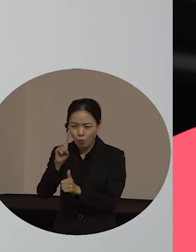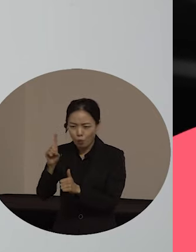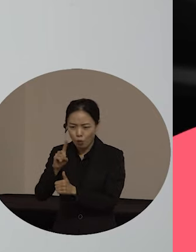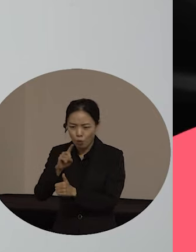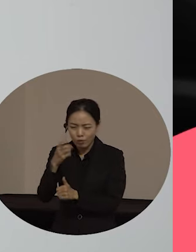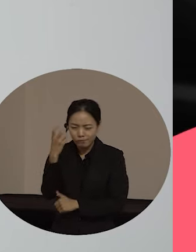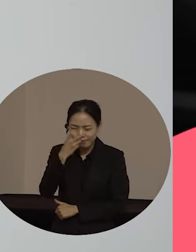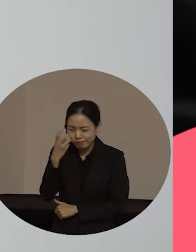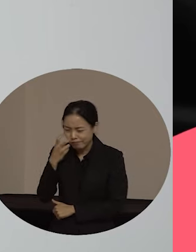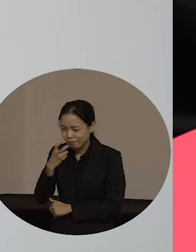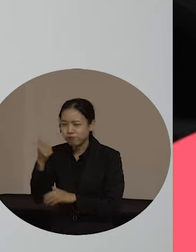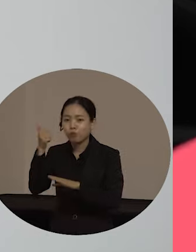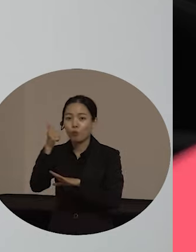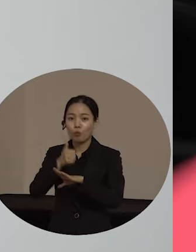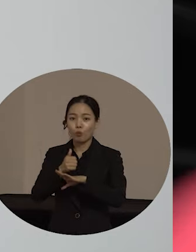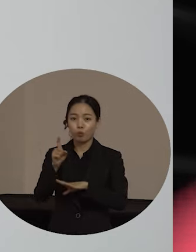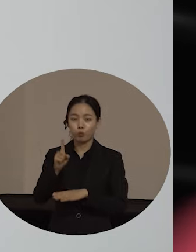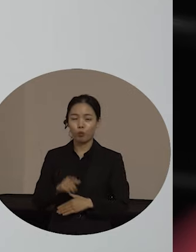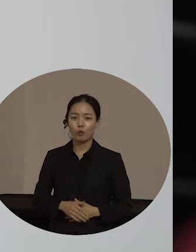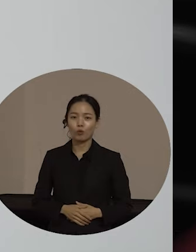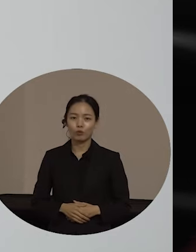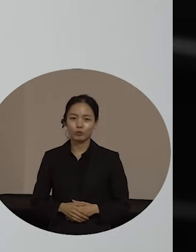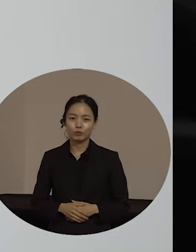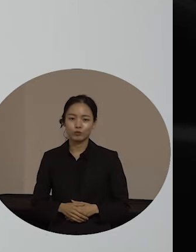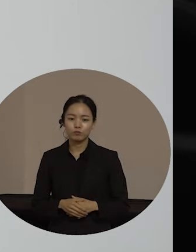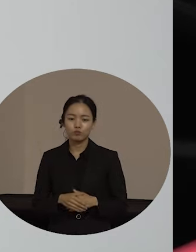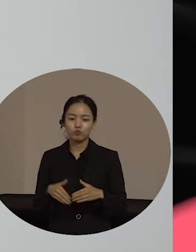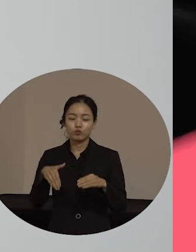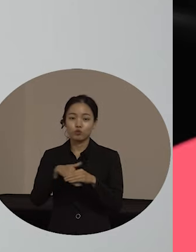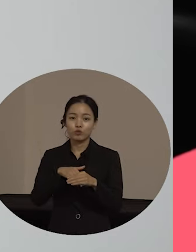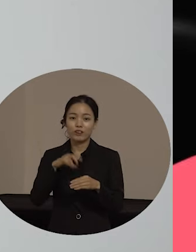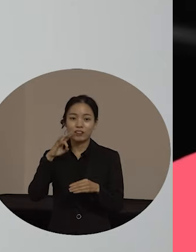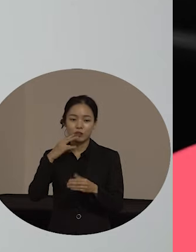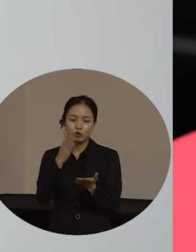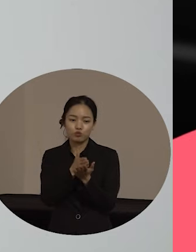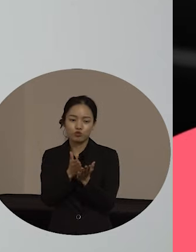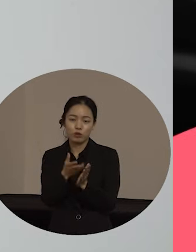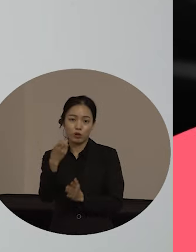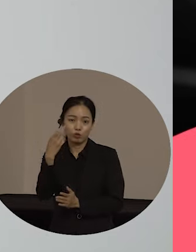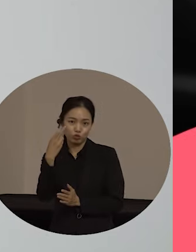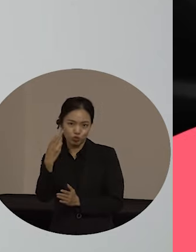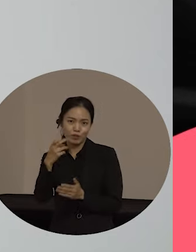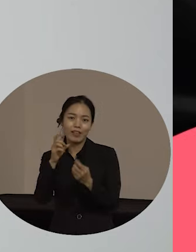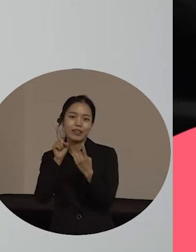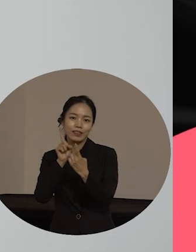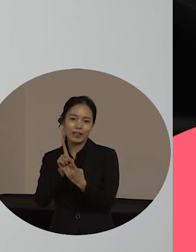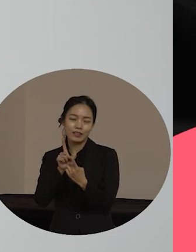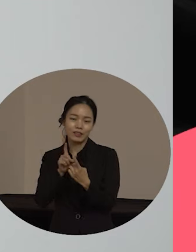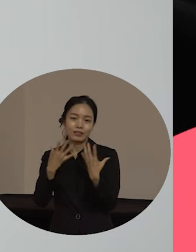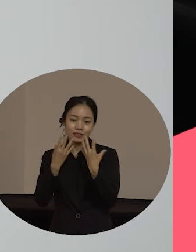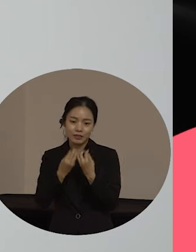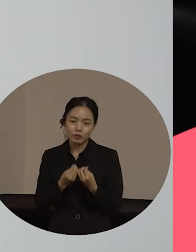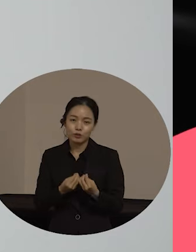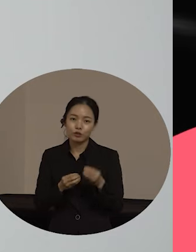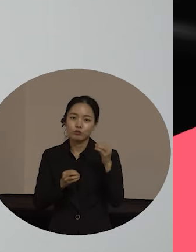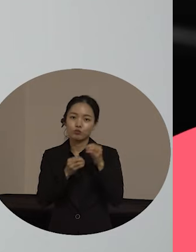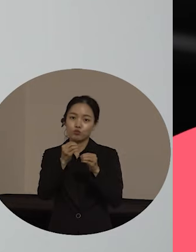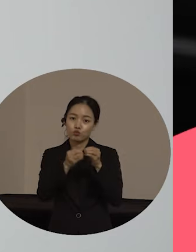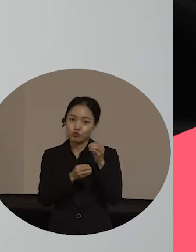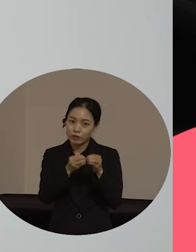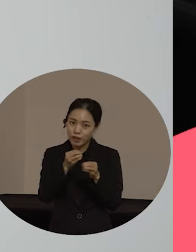sectors of the culture, which is the, you know, the heritage, literature, of course, the